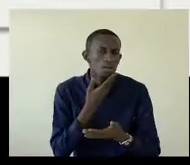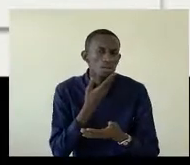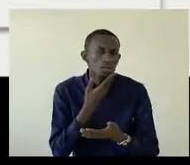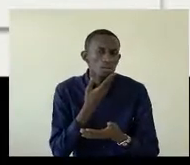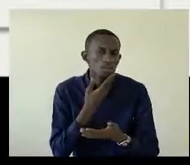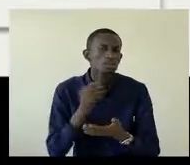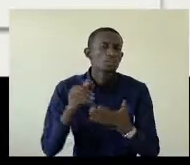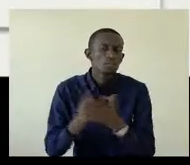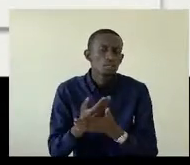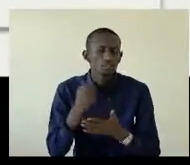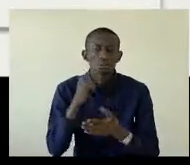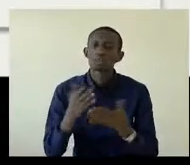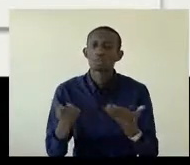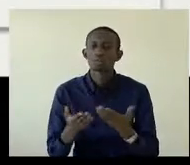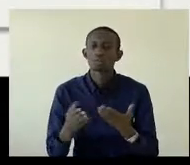What about the ozone layer?